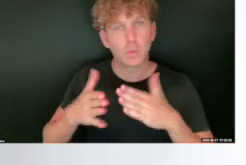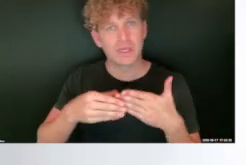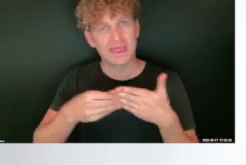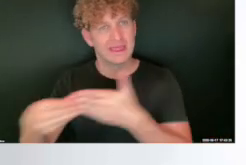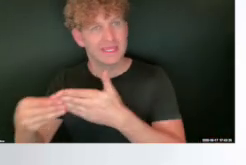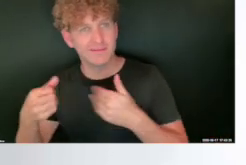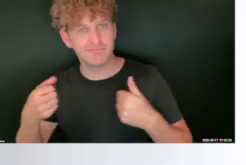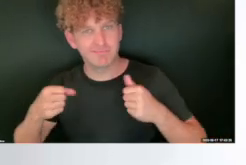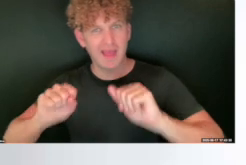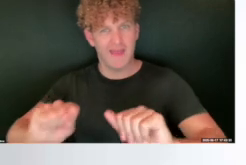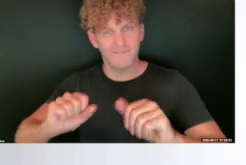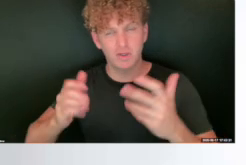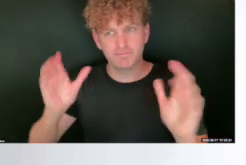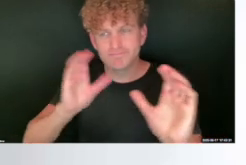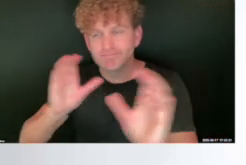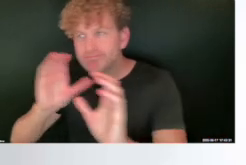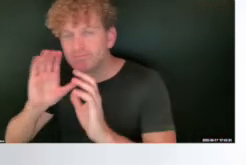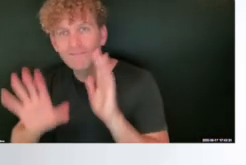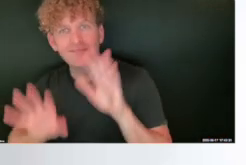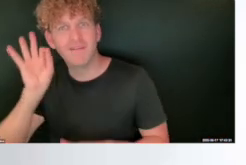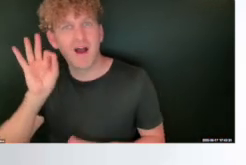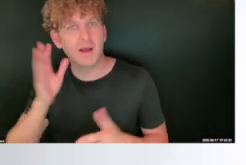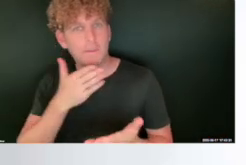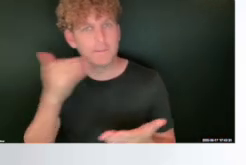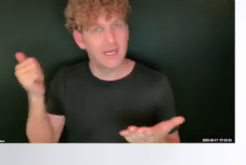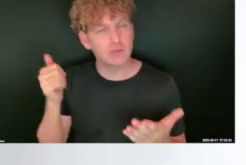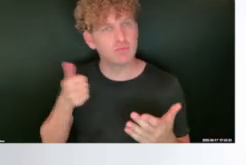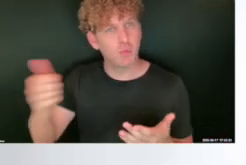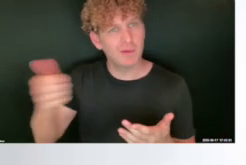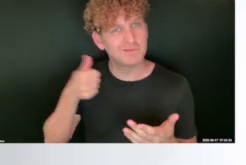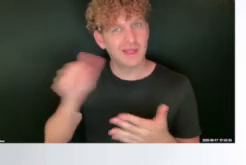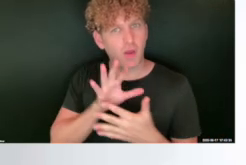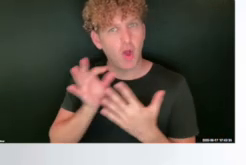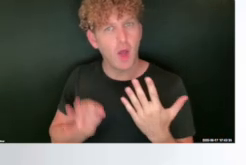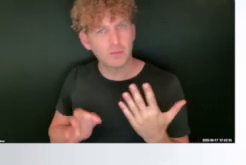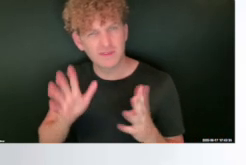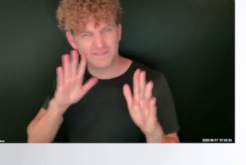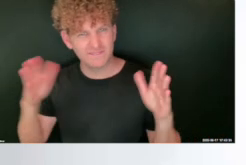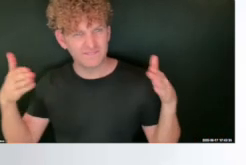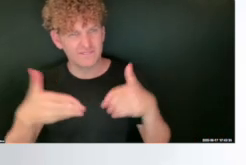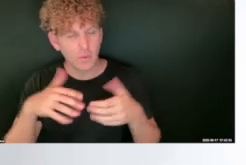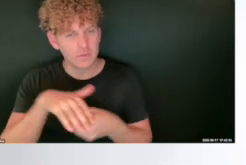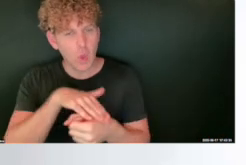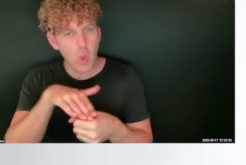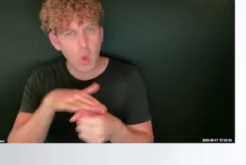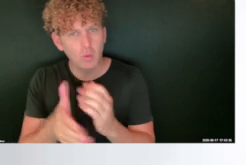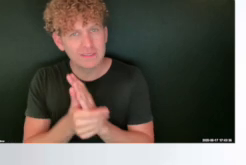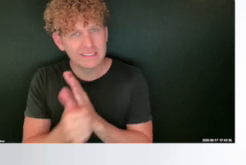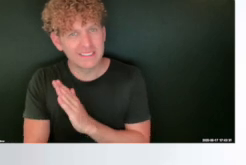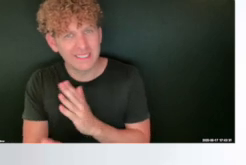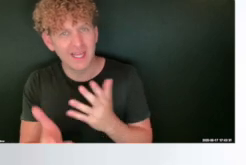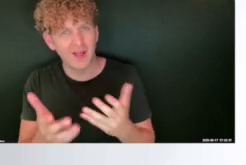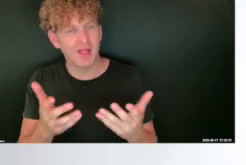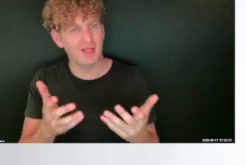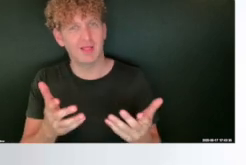proposals will be first in line for support. And maybe one of my colleagues can drop a link in the chat for